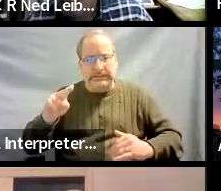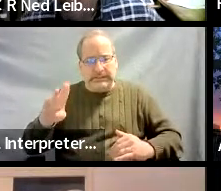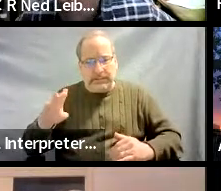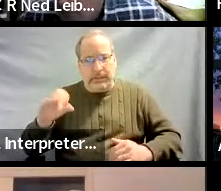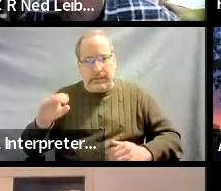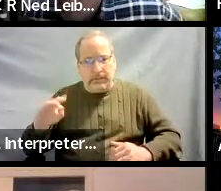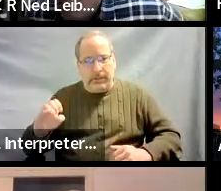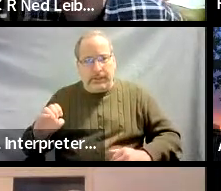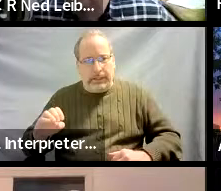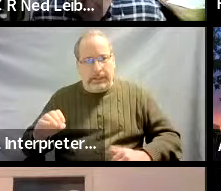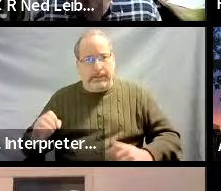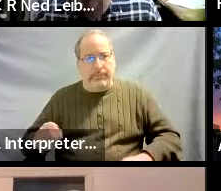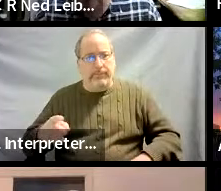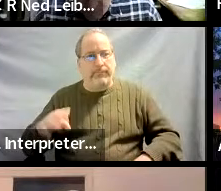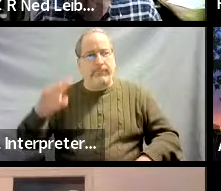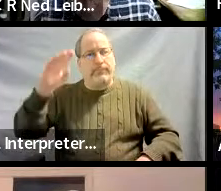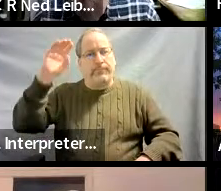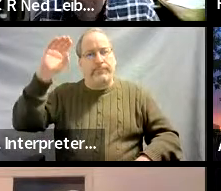Hello.